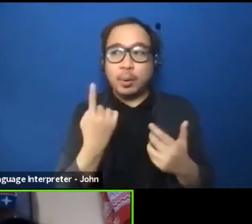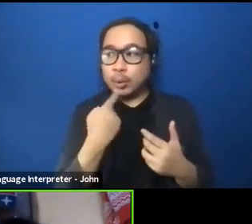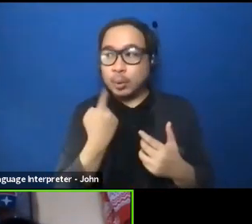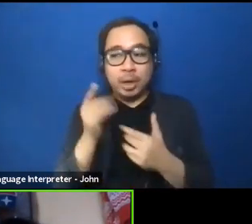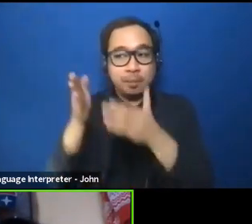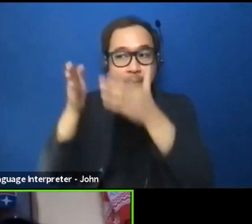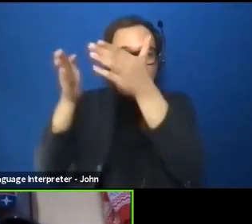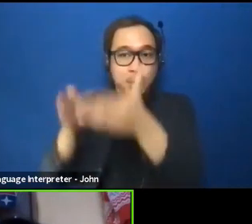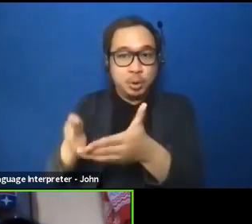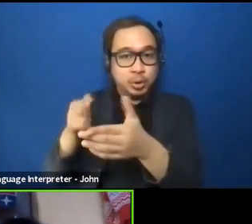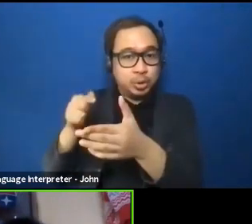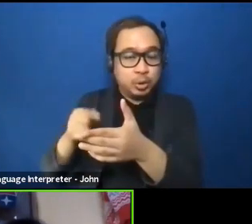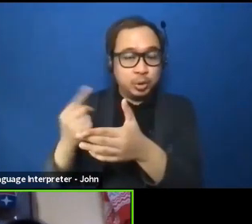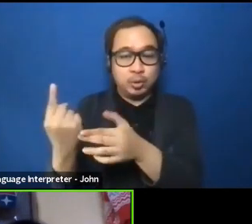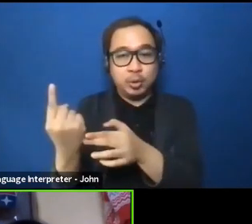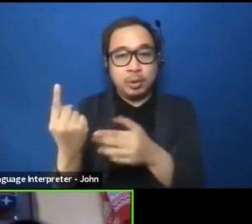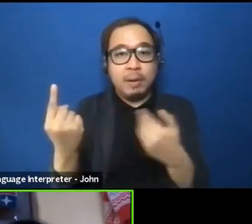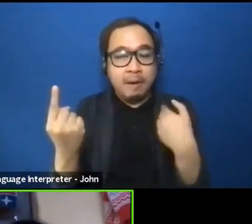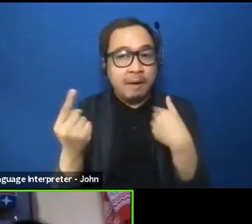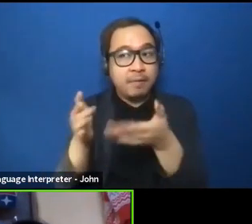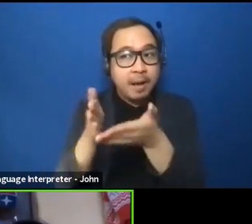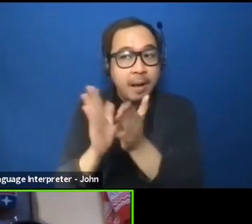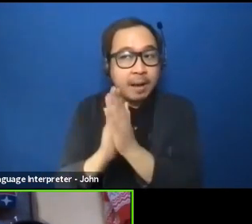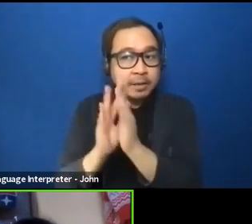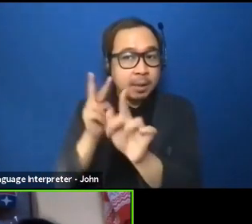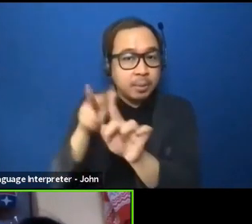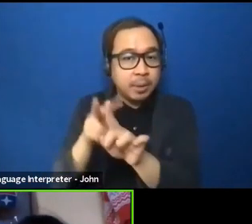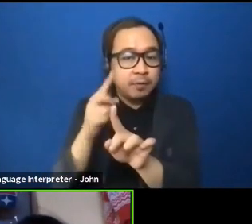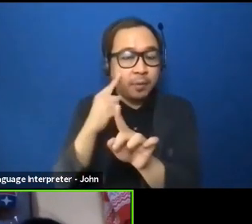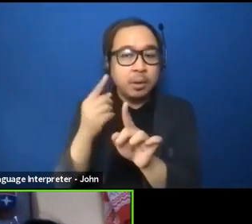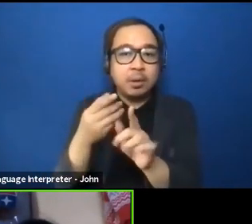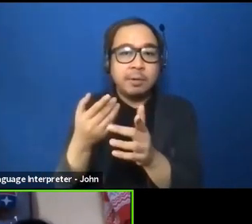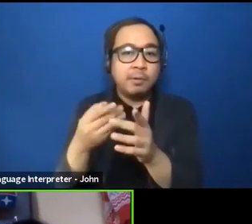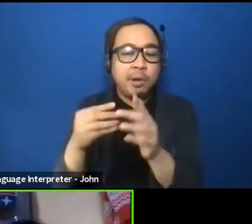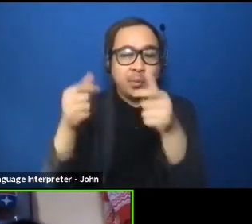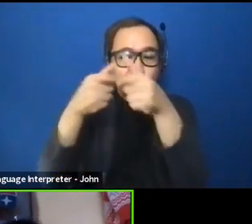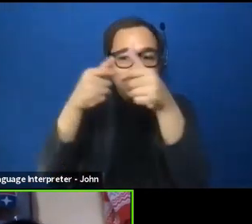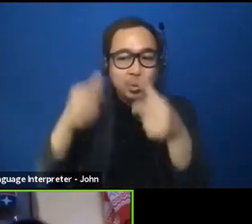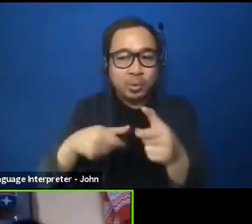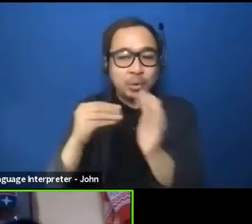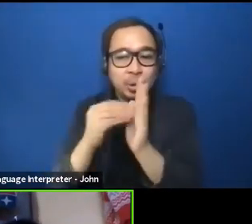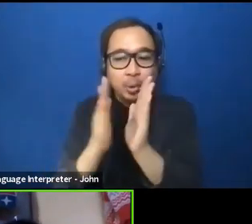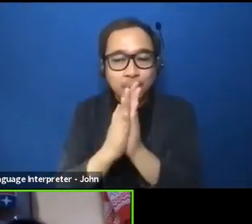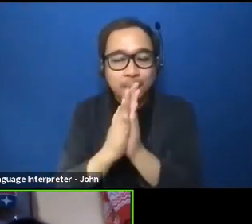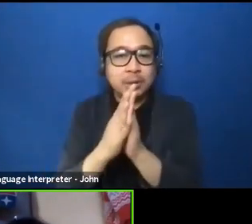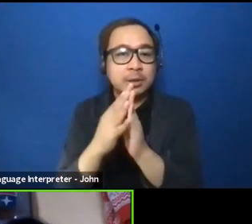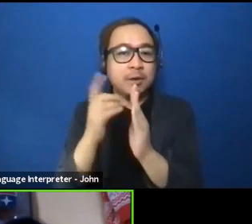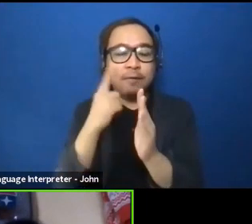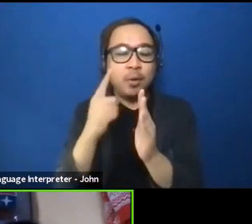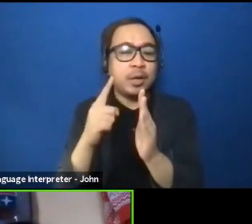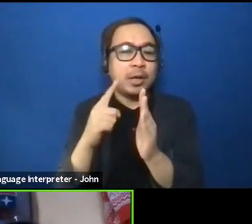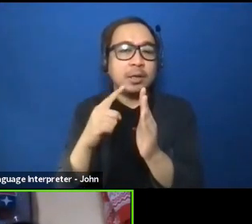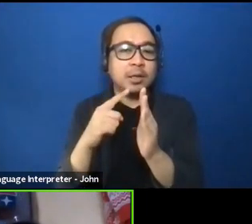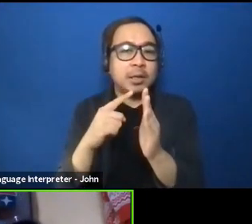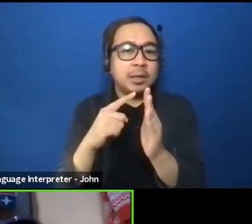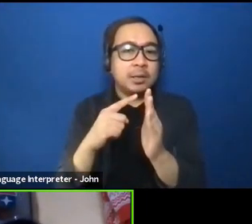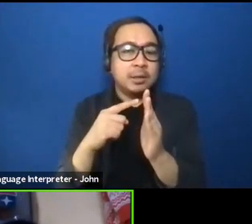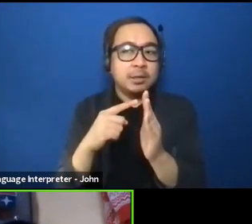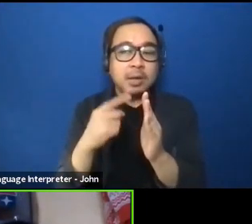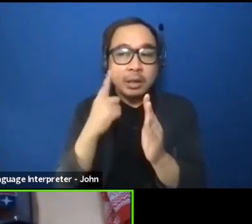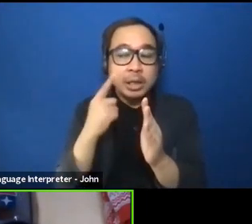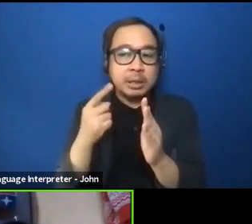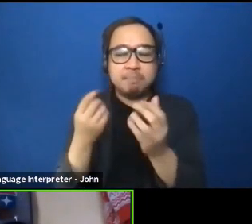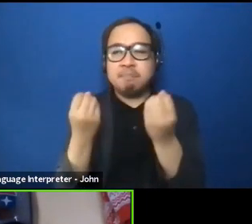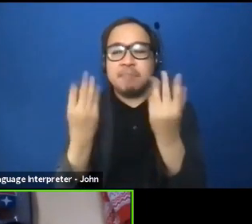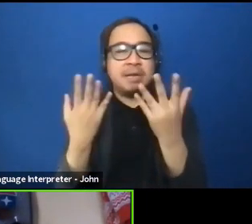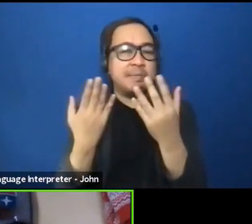their documentation on basis of their gender identity are accessing loopholes, certain loopholes that are available in the law. But the